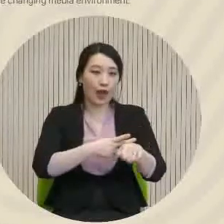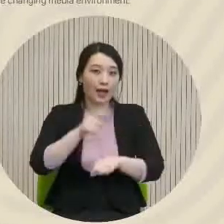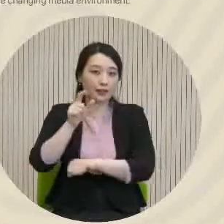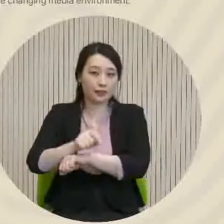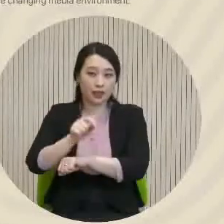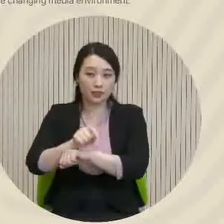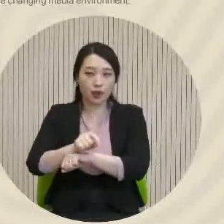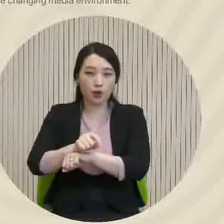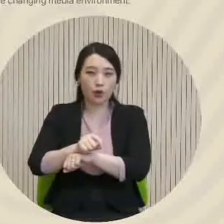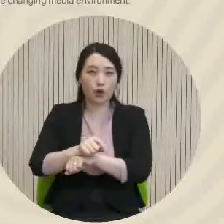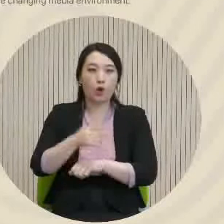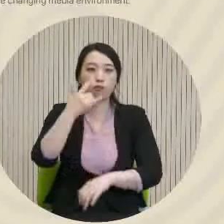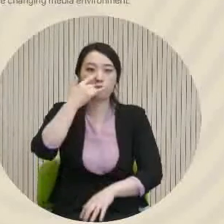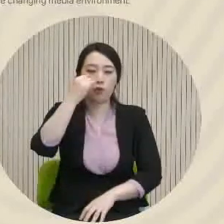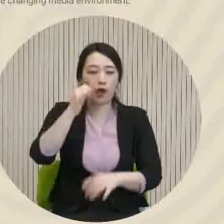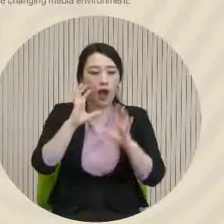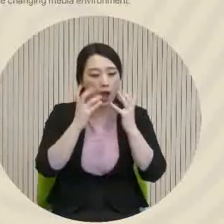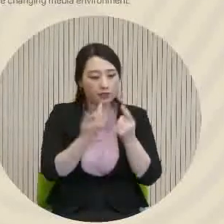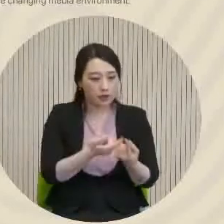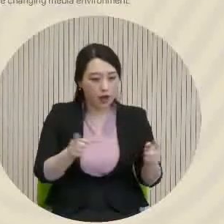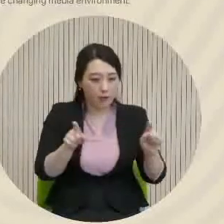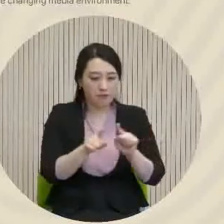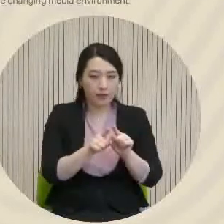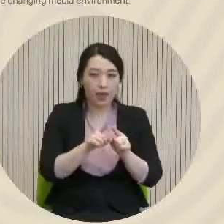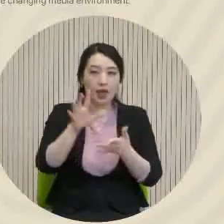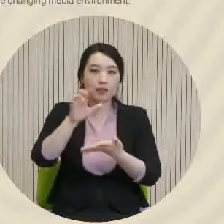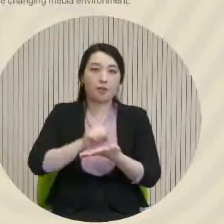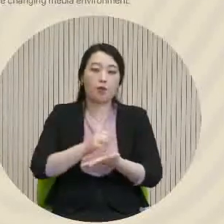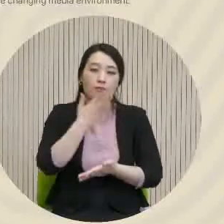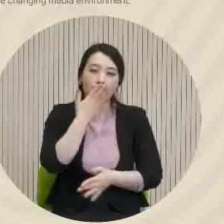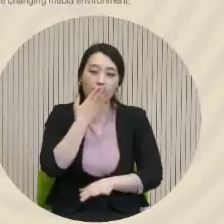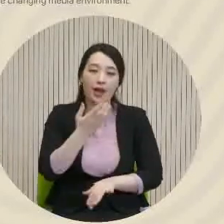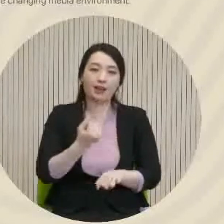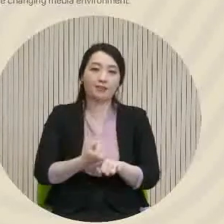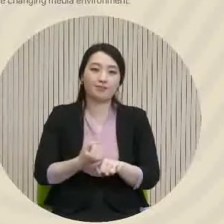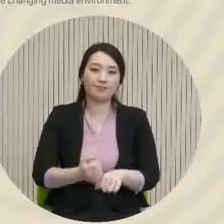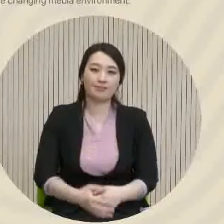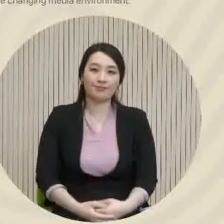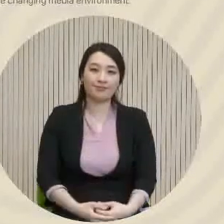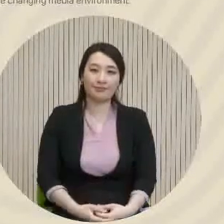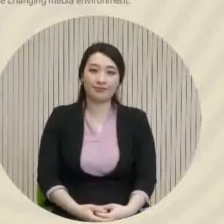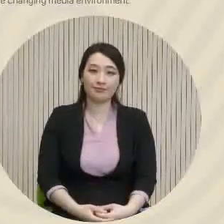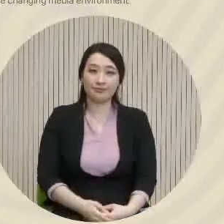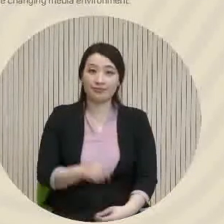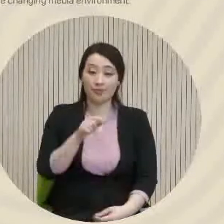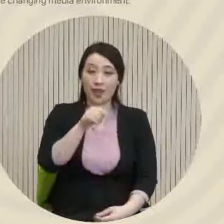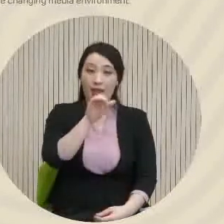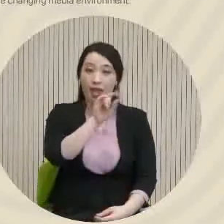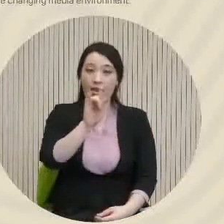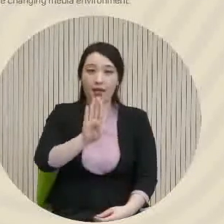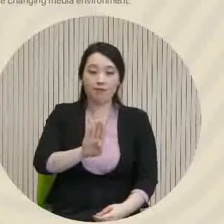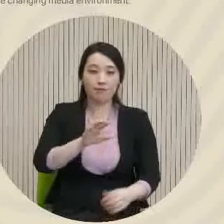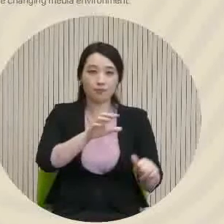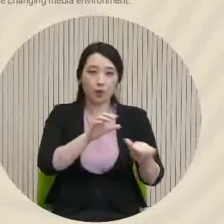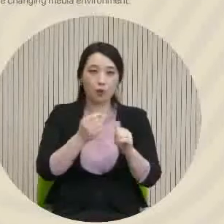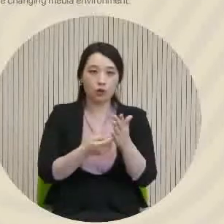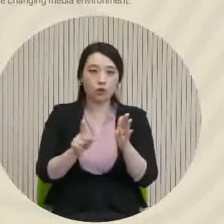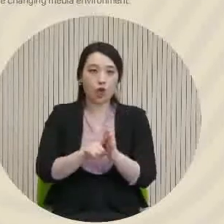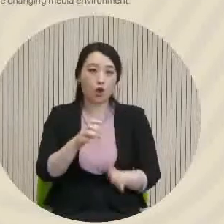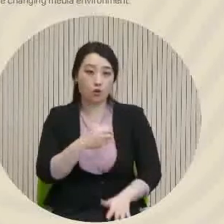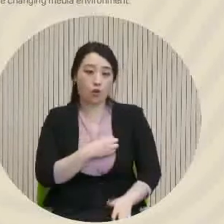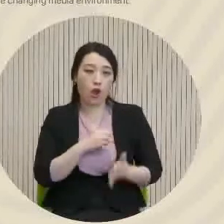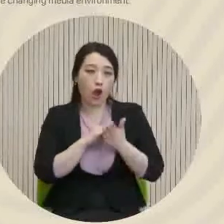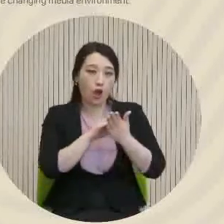So with the help from the teachers or the parents or other students. When you like